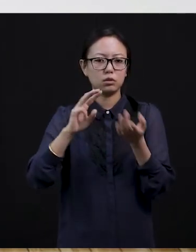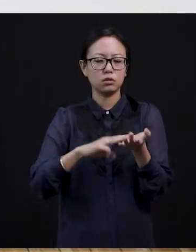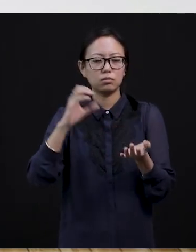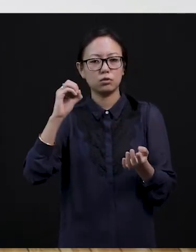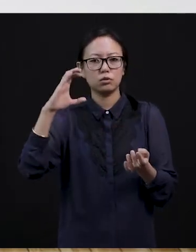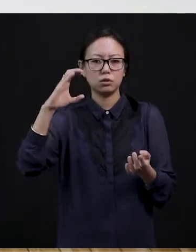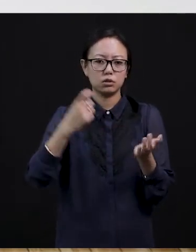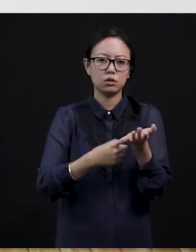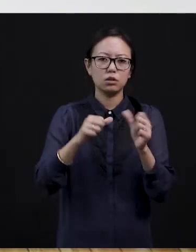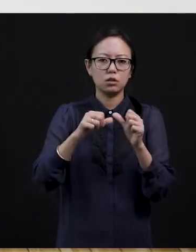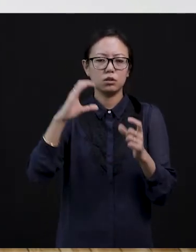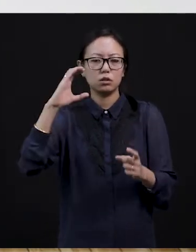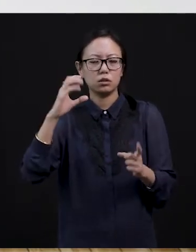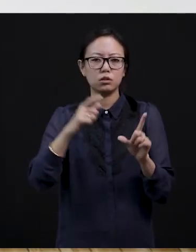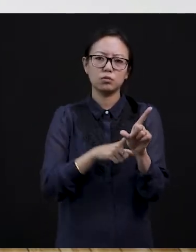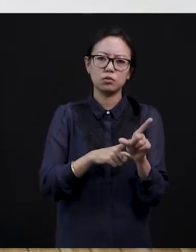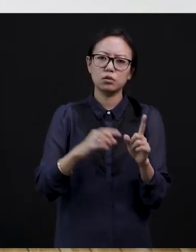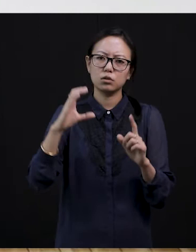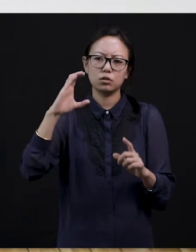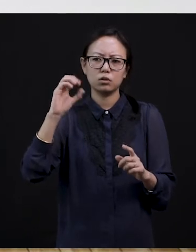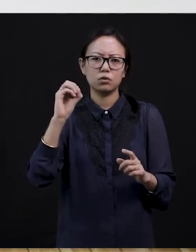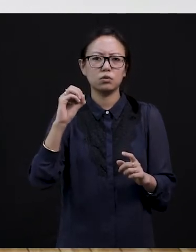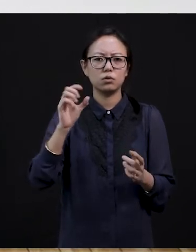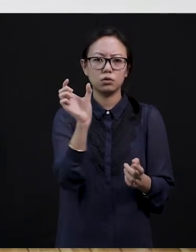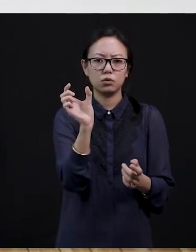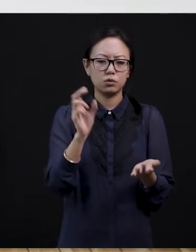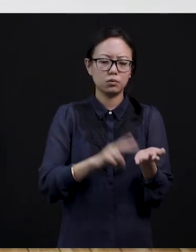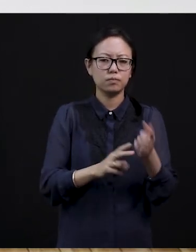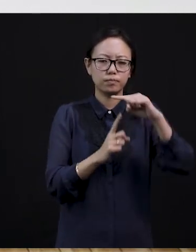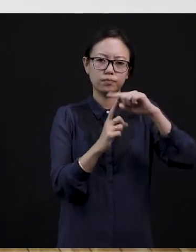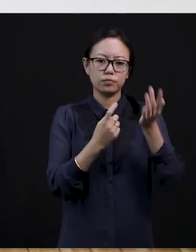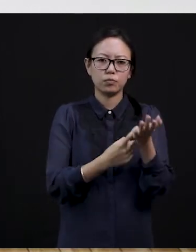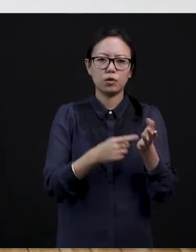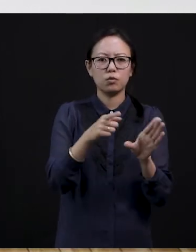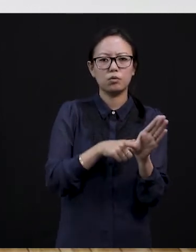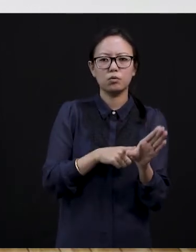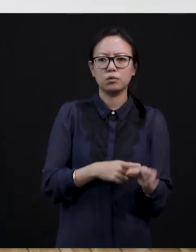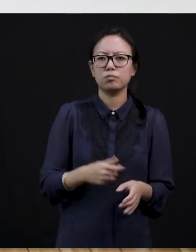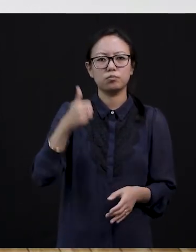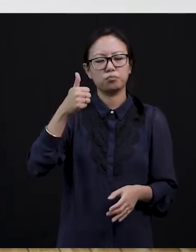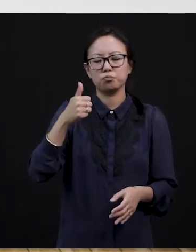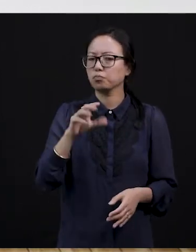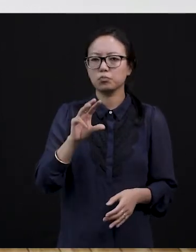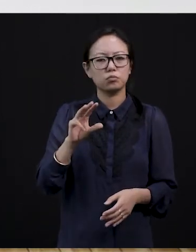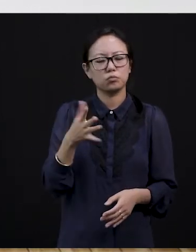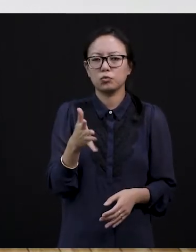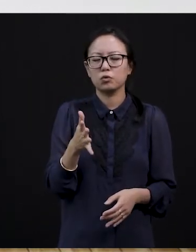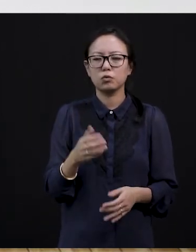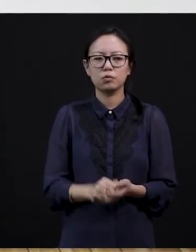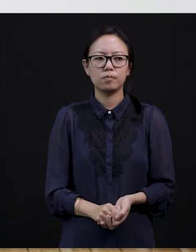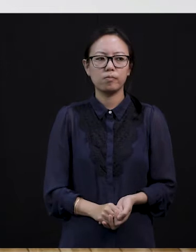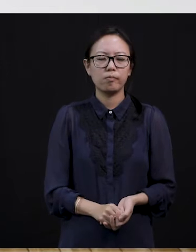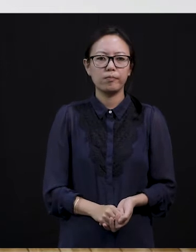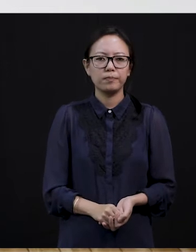there is no authority superior to the people of the country. Remember, 5 years you vote somebody and he tries to be bossy with you and you say, oh, I'm not